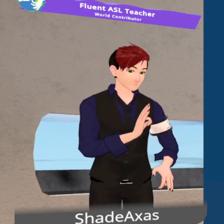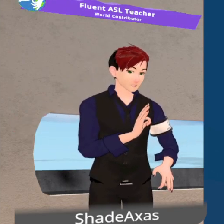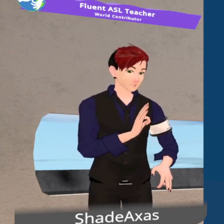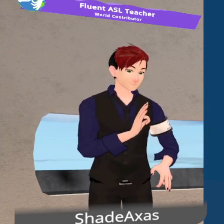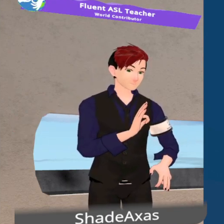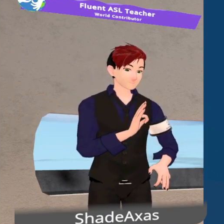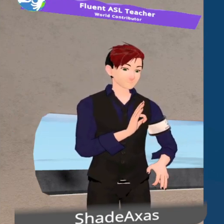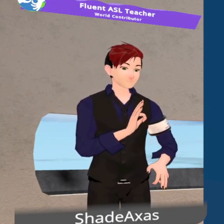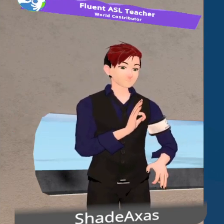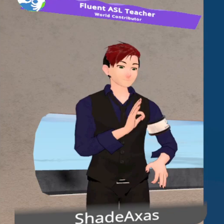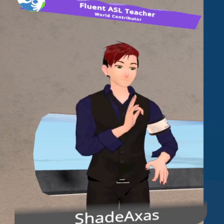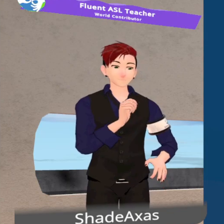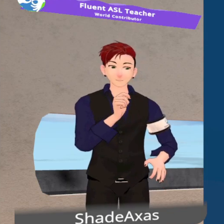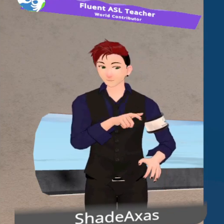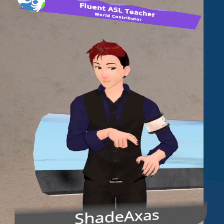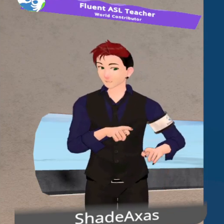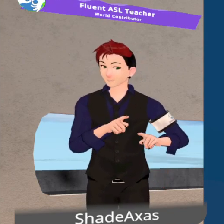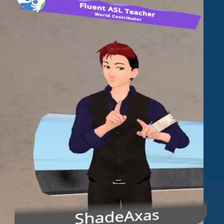staff.